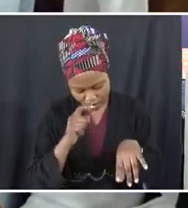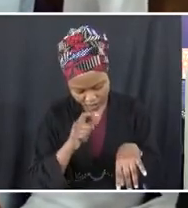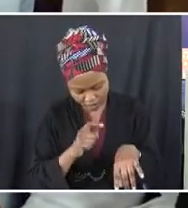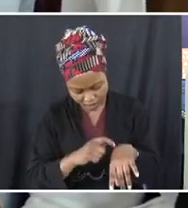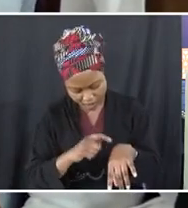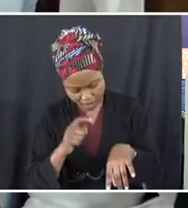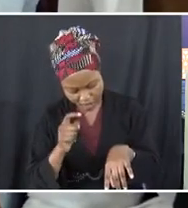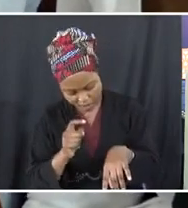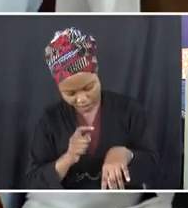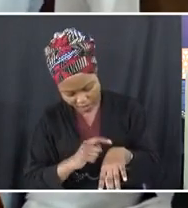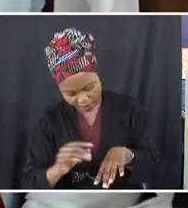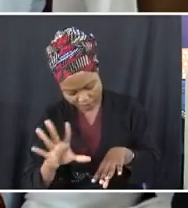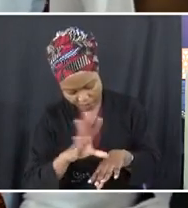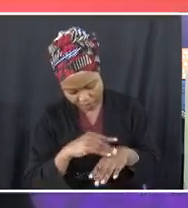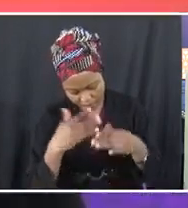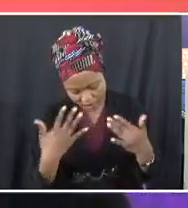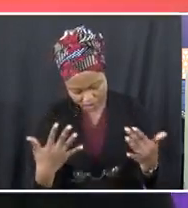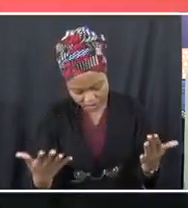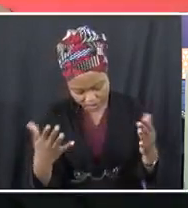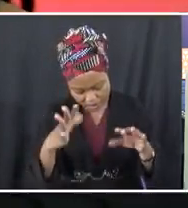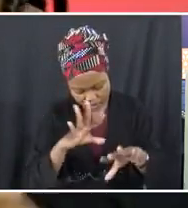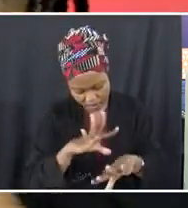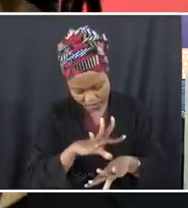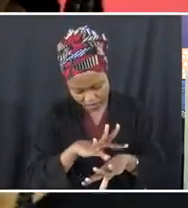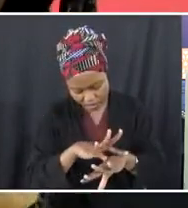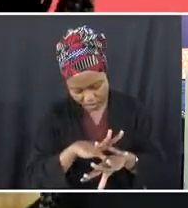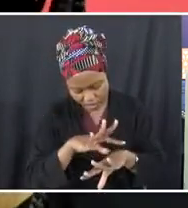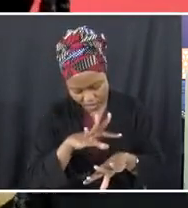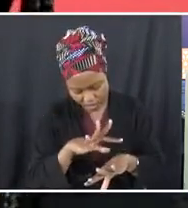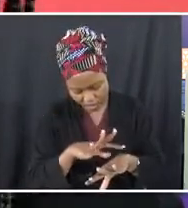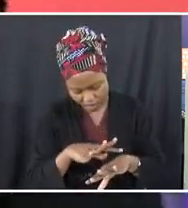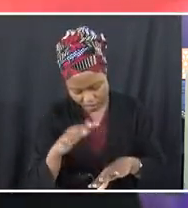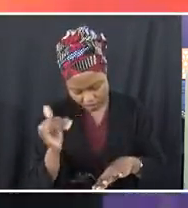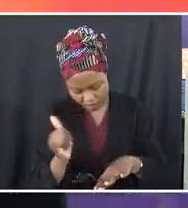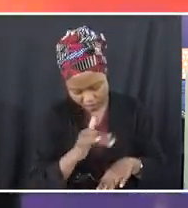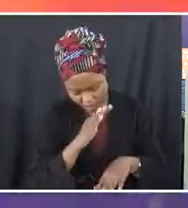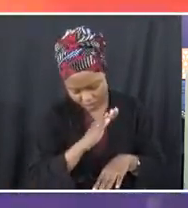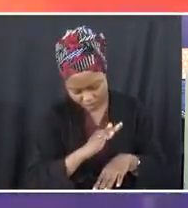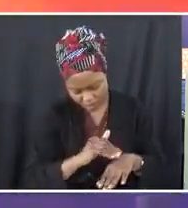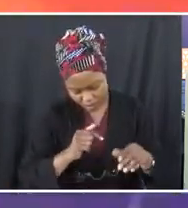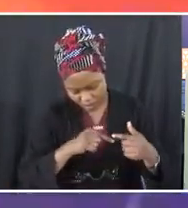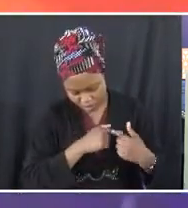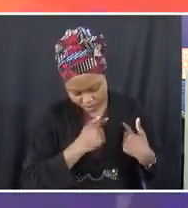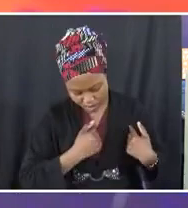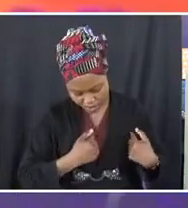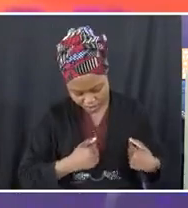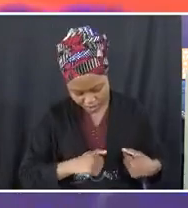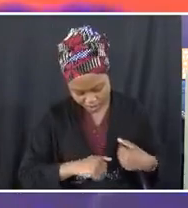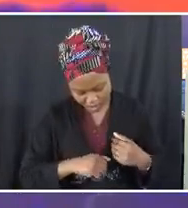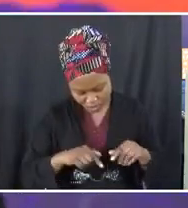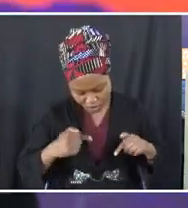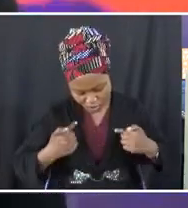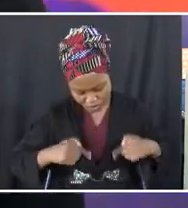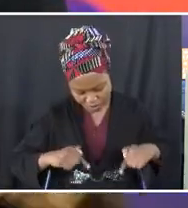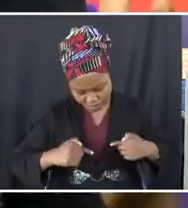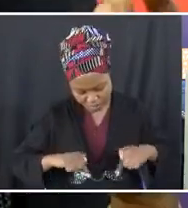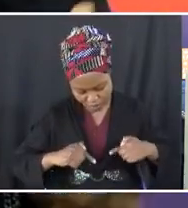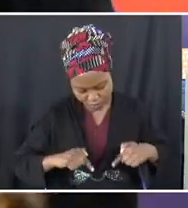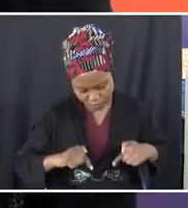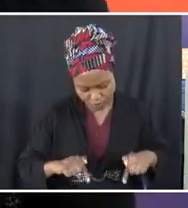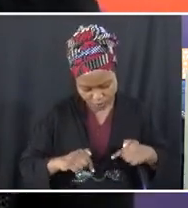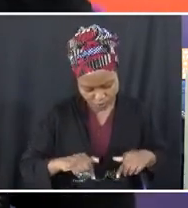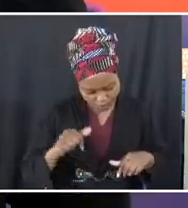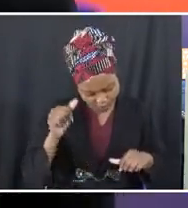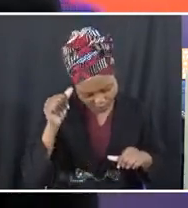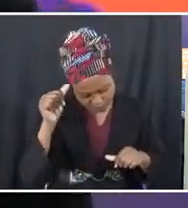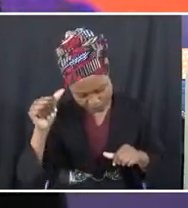while. The things of earth that that caused the earth to